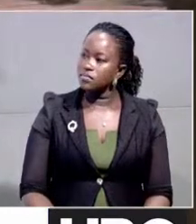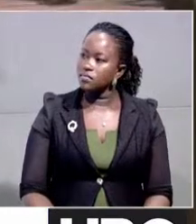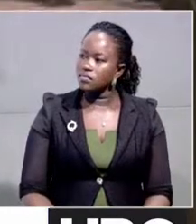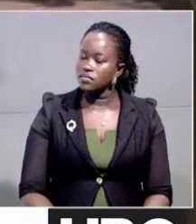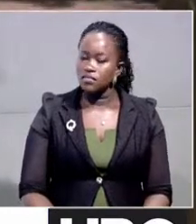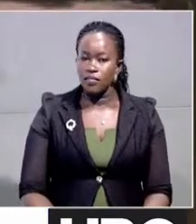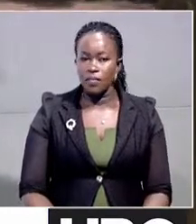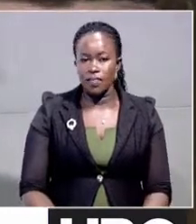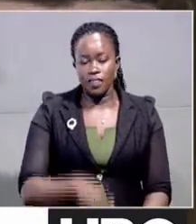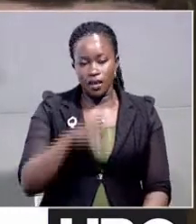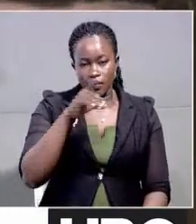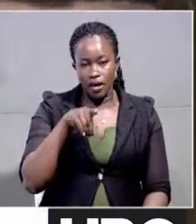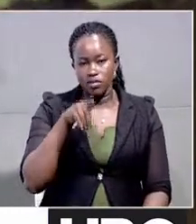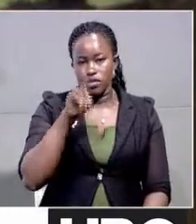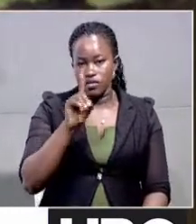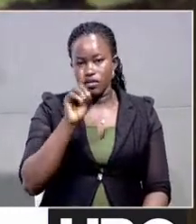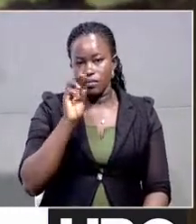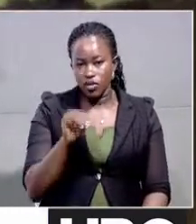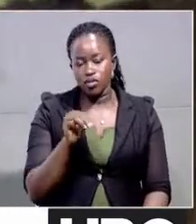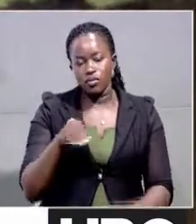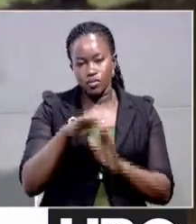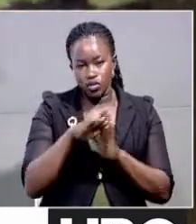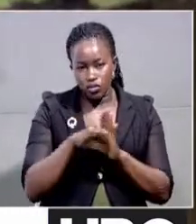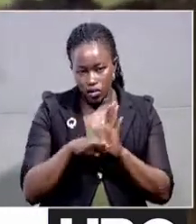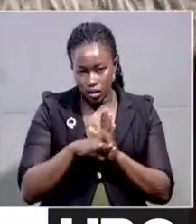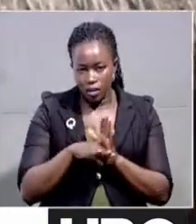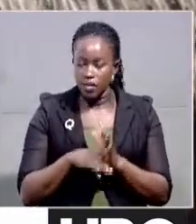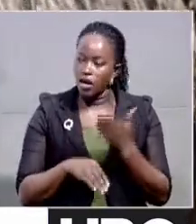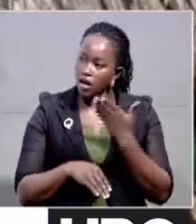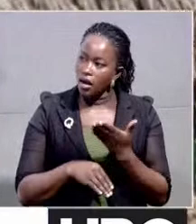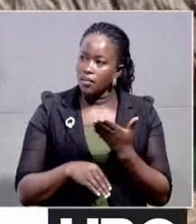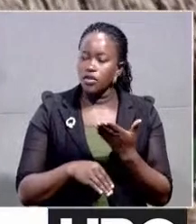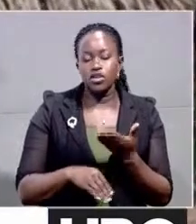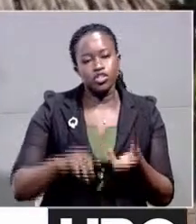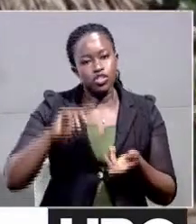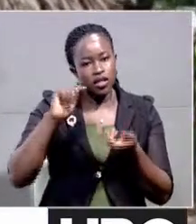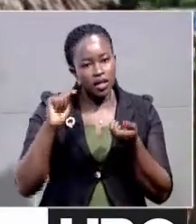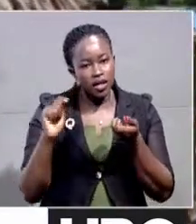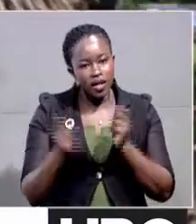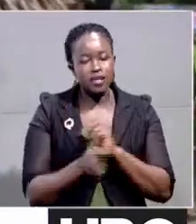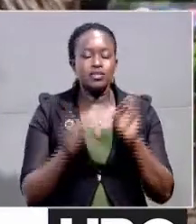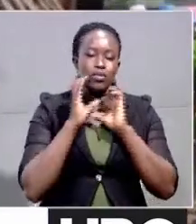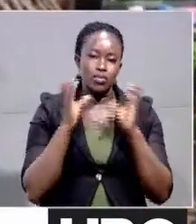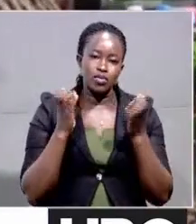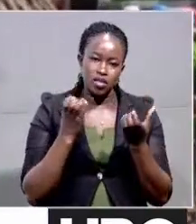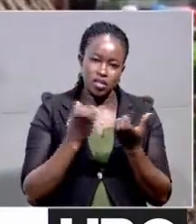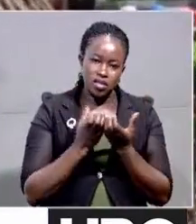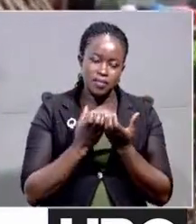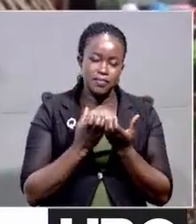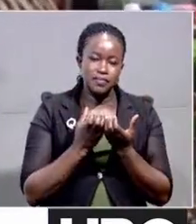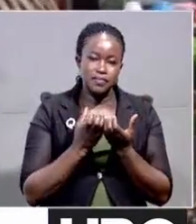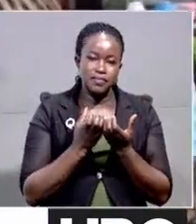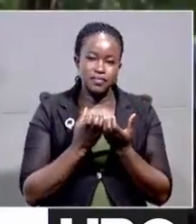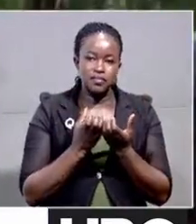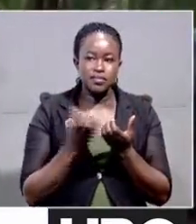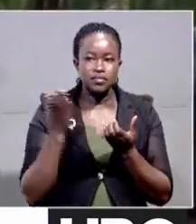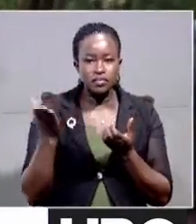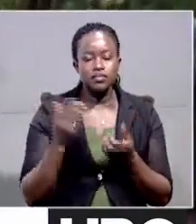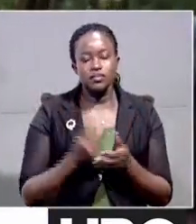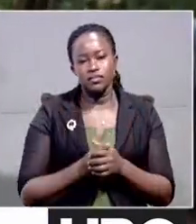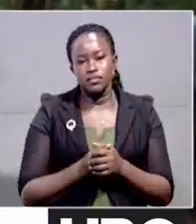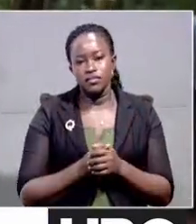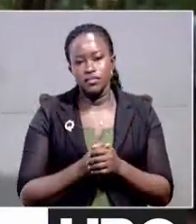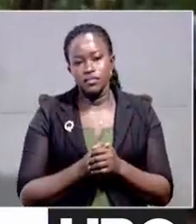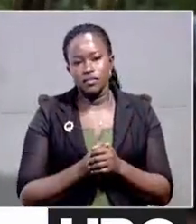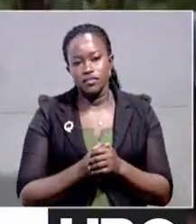The Parish Development Model Program is being looked at as a game changer within communities that will embrace it across the country. But